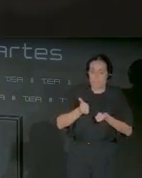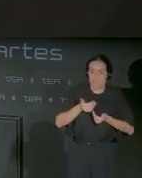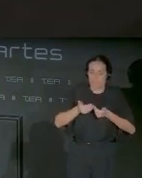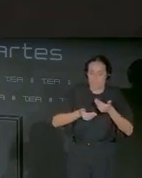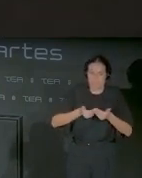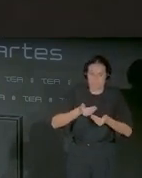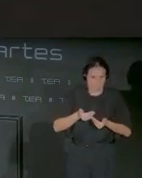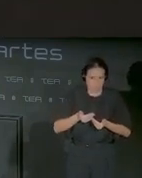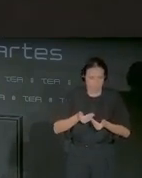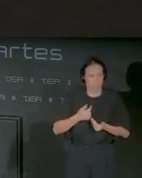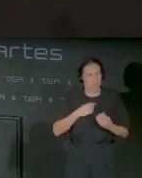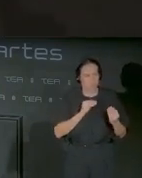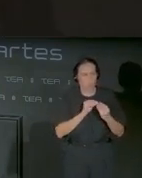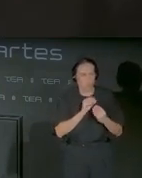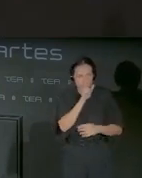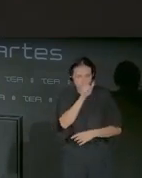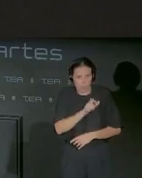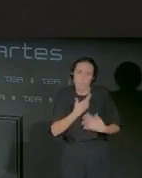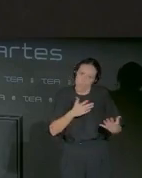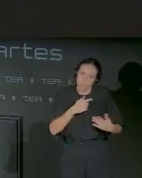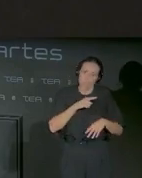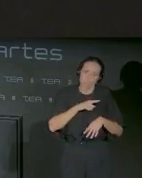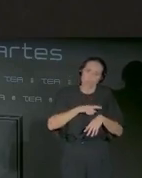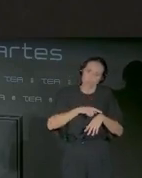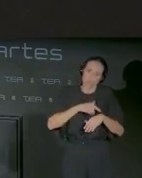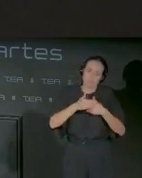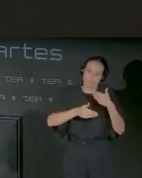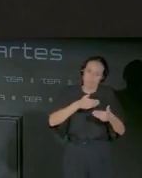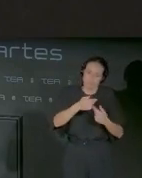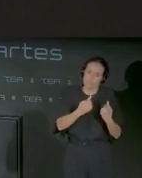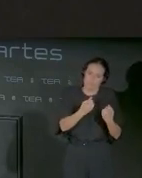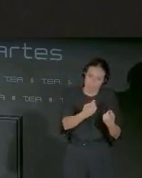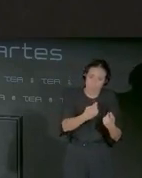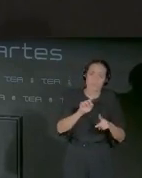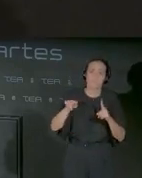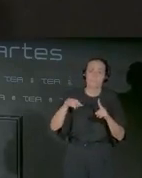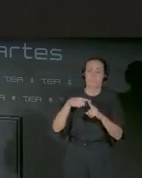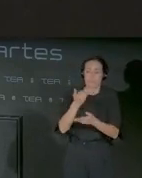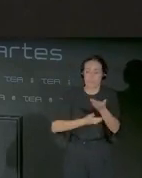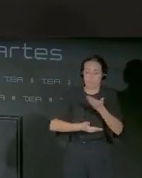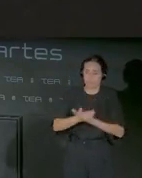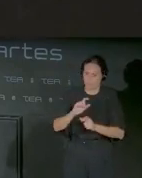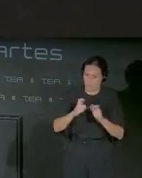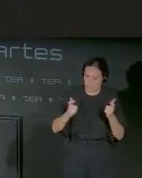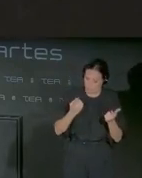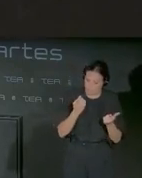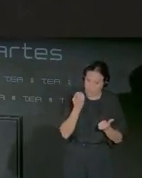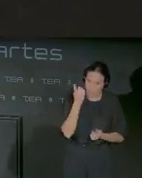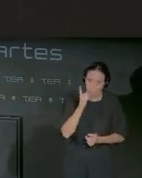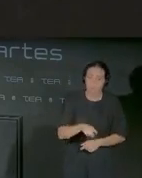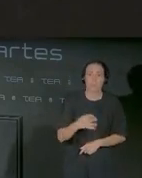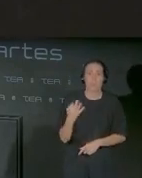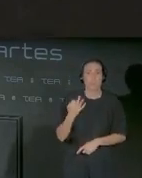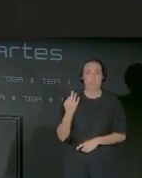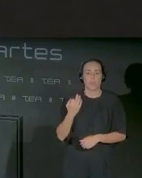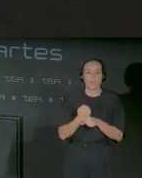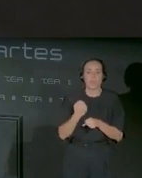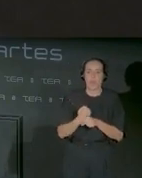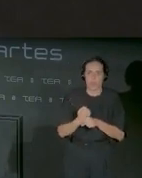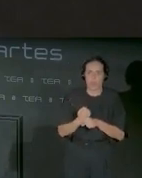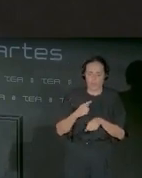collaboration on a European level. So just let's take the chance to sit together more than once a year and really work on this and create